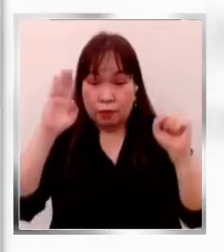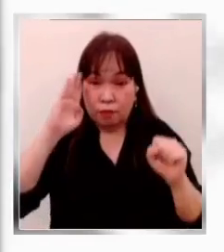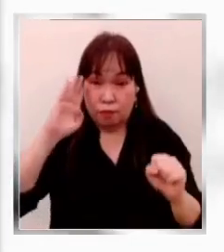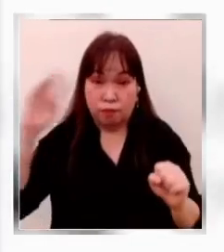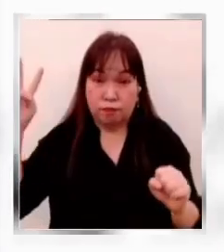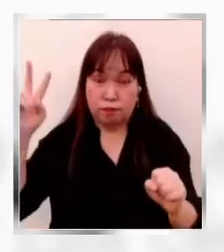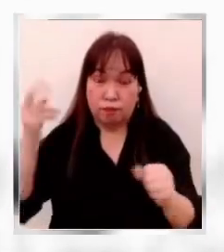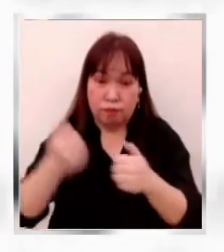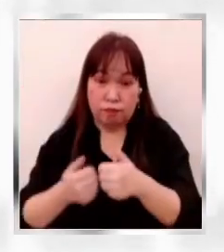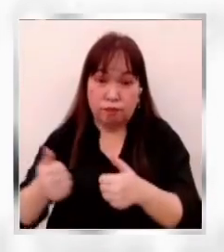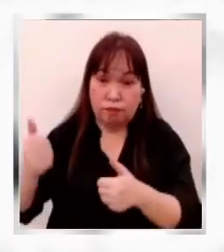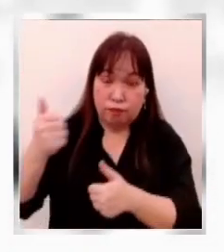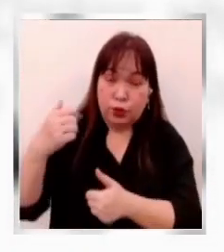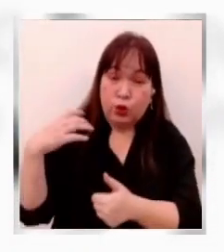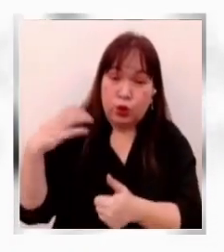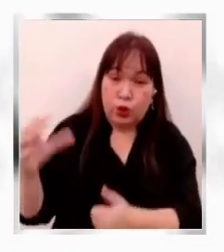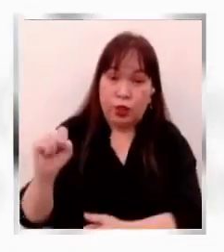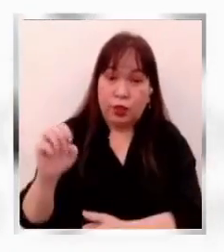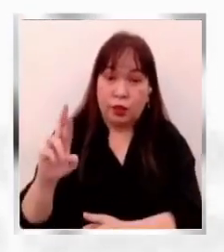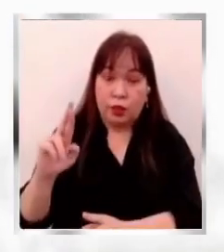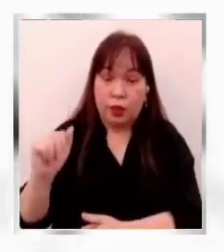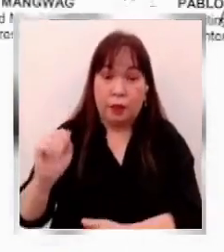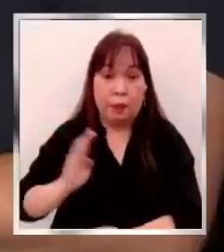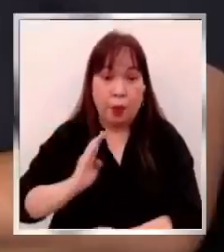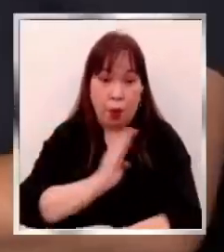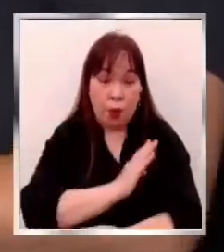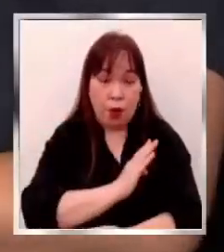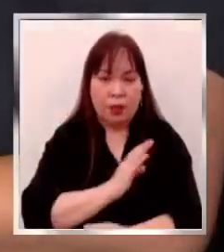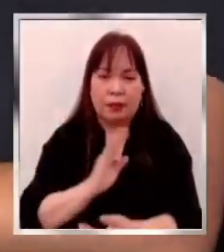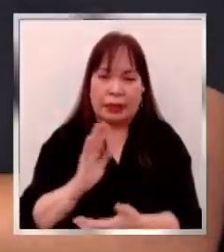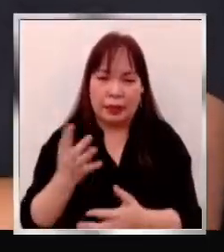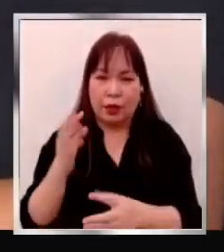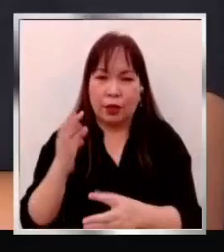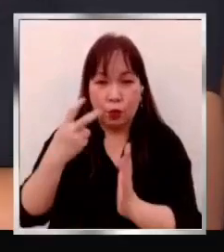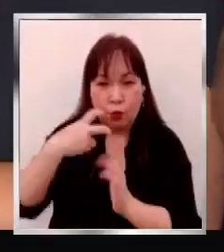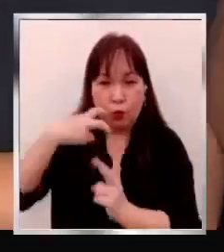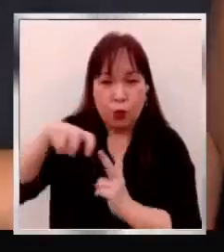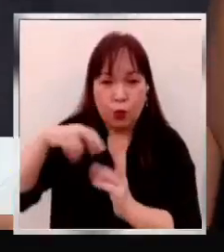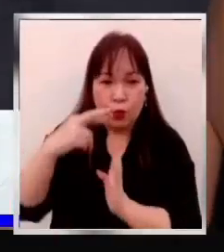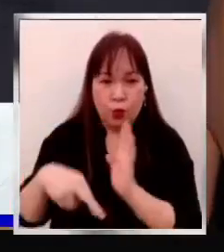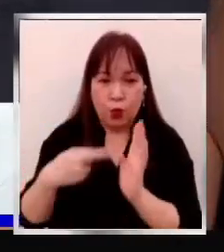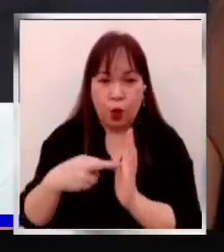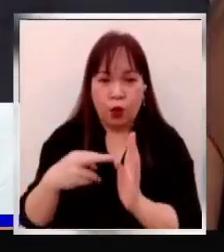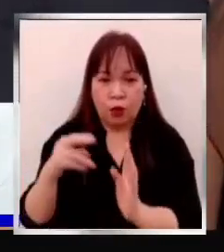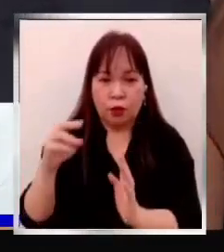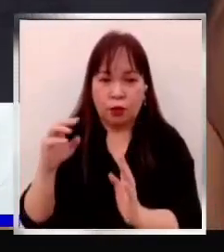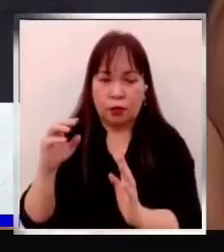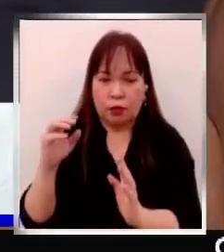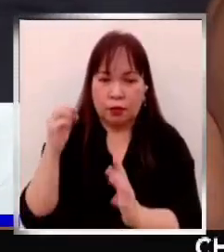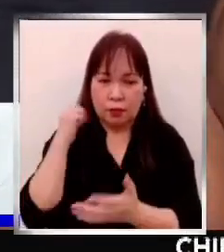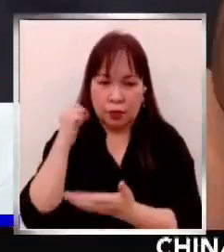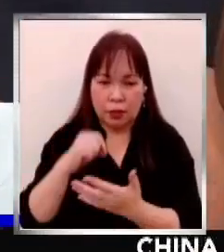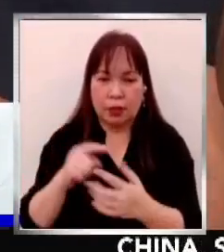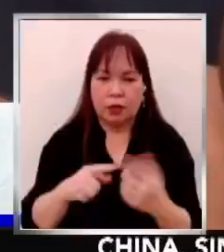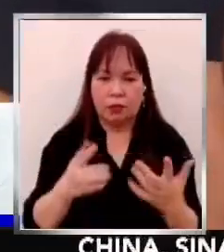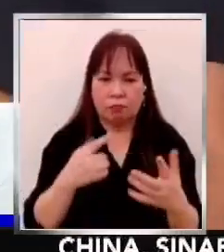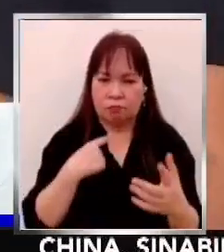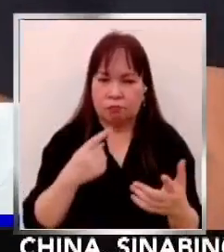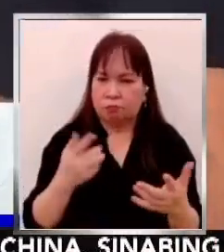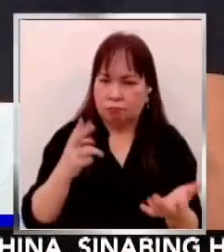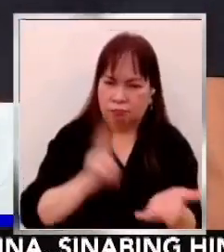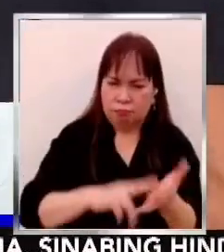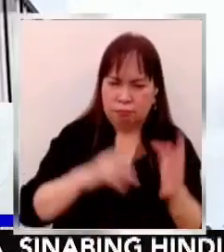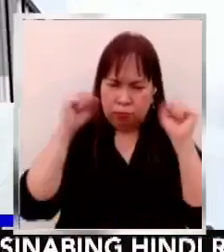na Chairman ng SRA Board bilang Agriculture Secretary. Pero sabi ni Ascona, legal ang Order No. 6 na dumaan raw sa mga